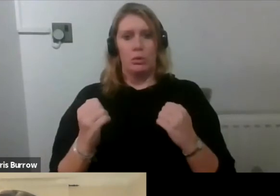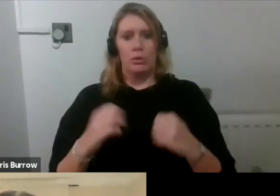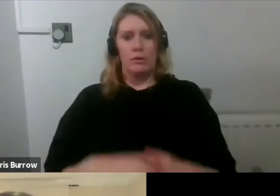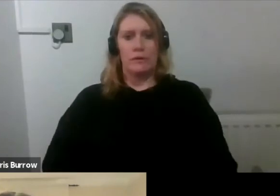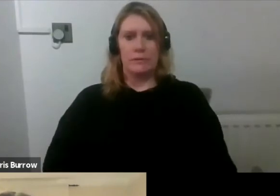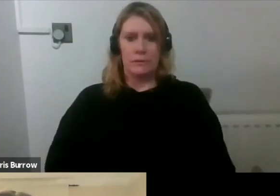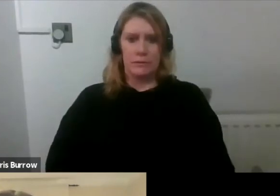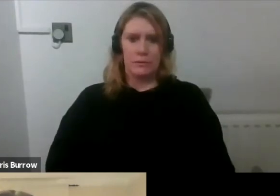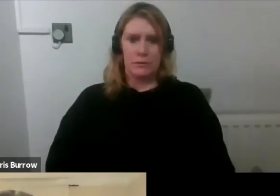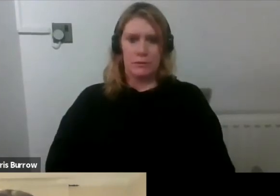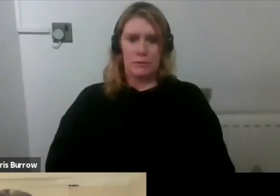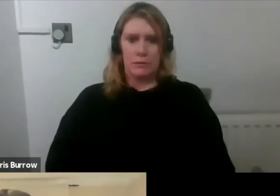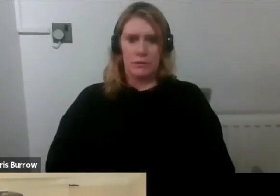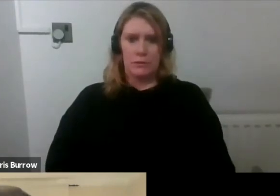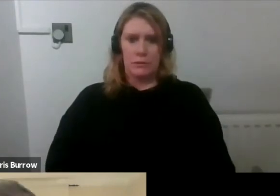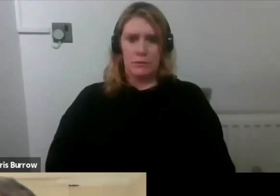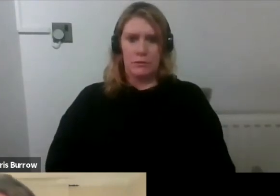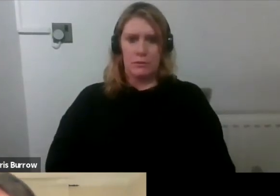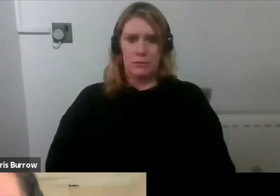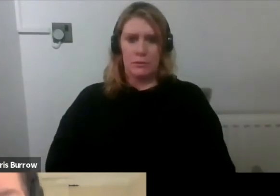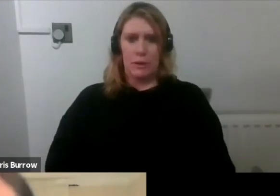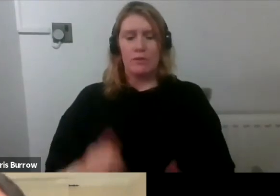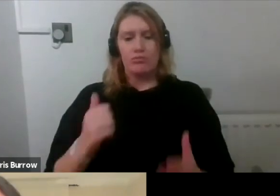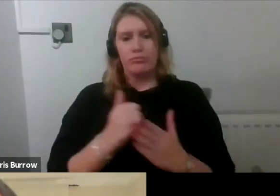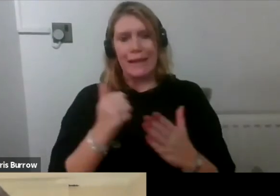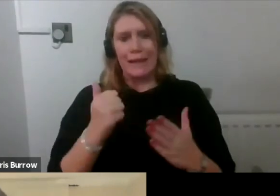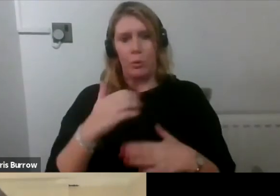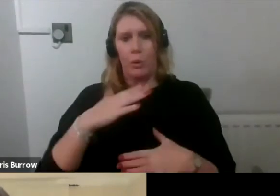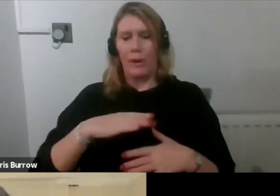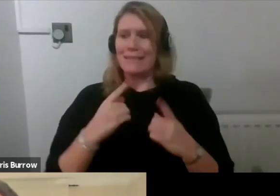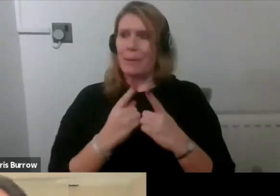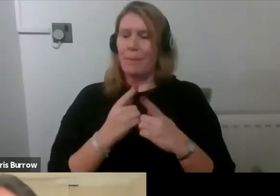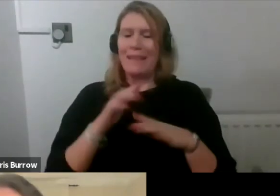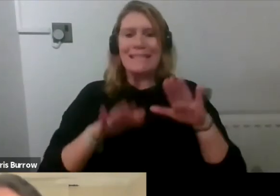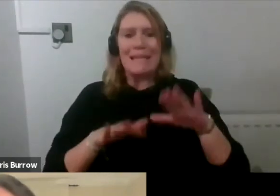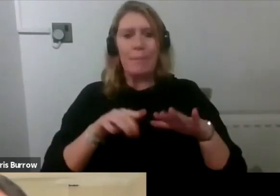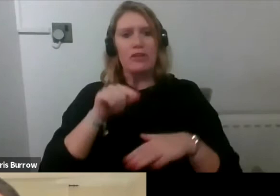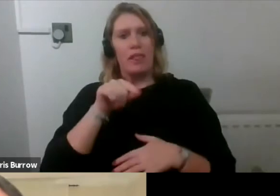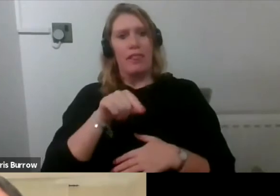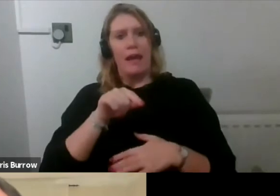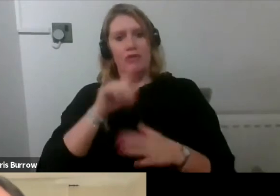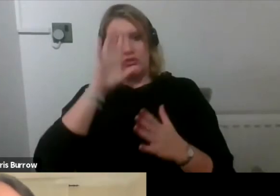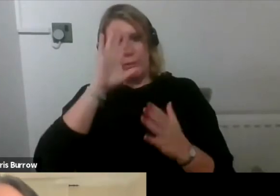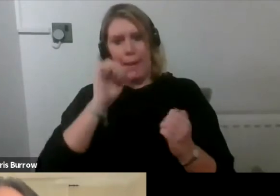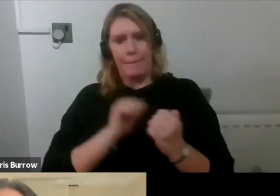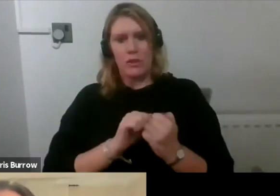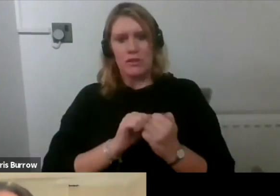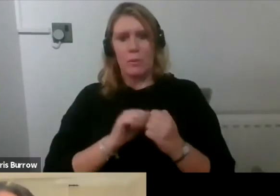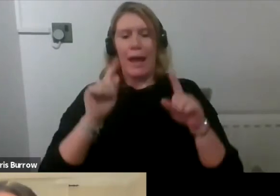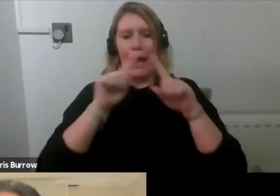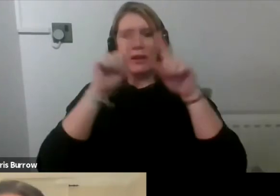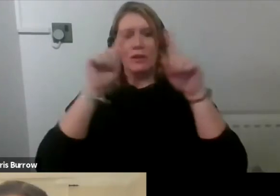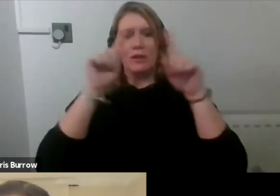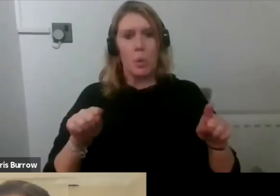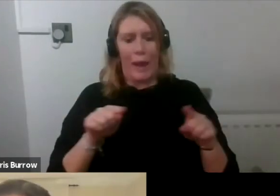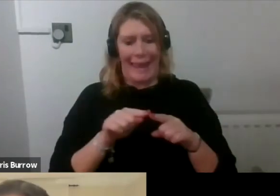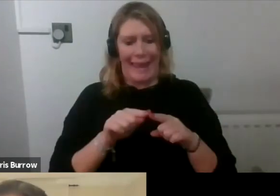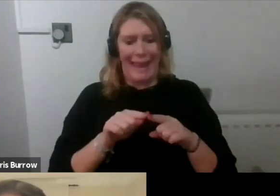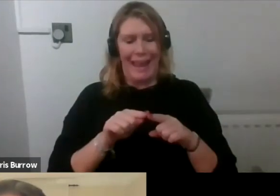was a fraction as impactful as that, so we came up with this idea of a square in a round hole,